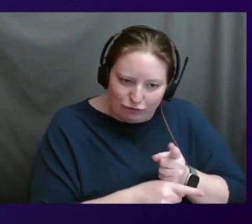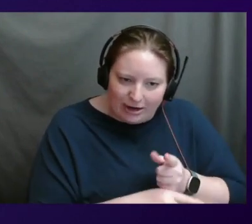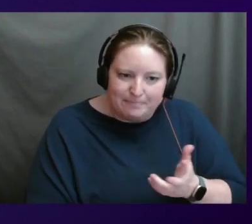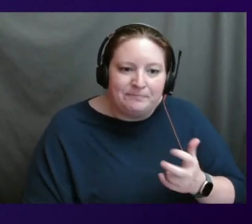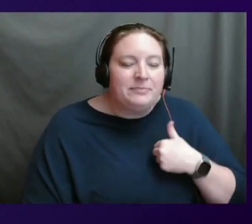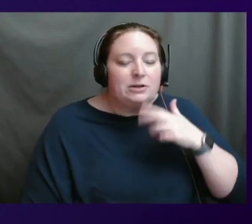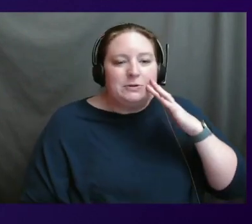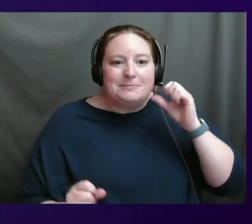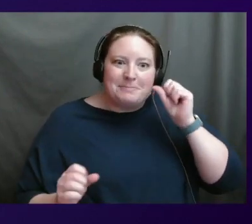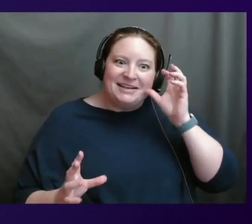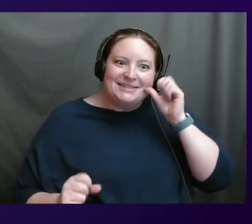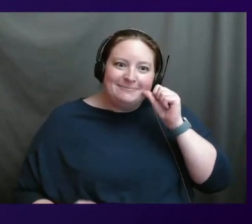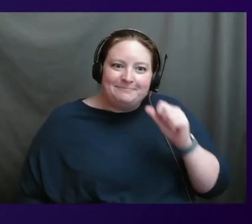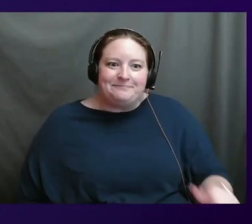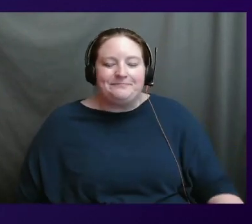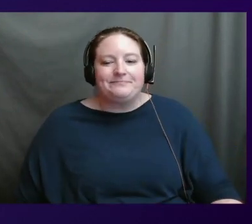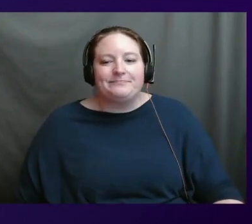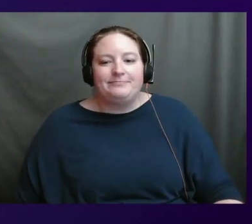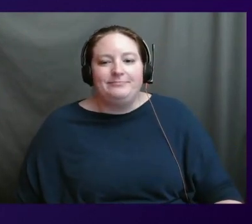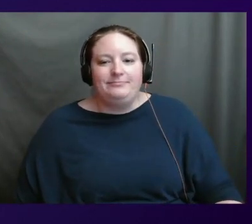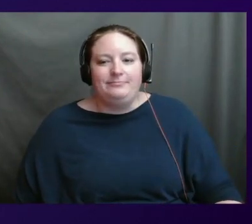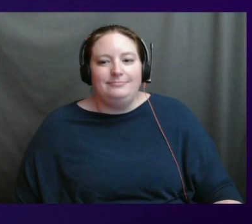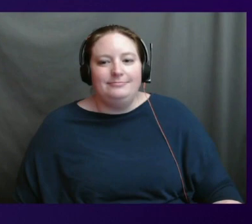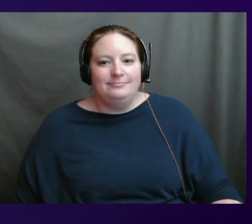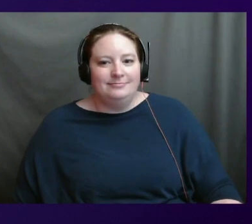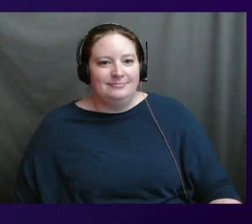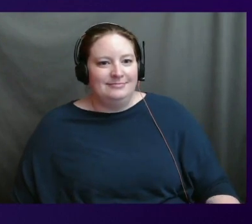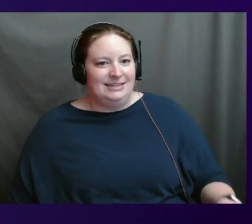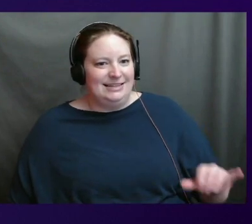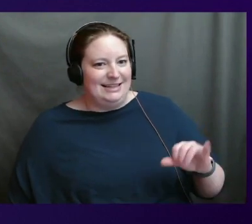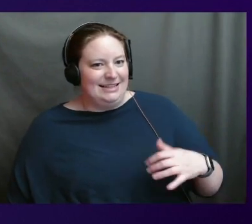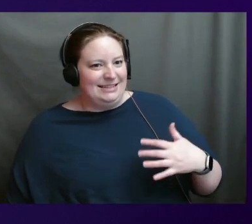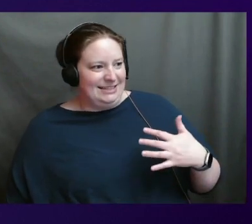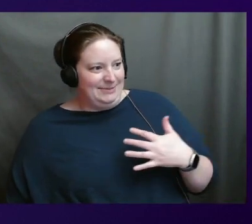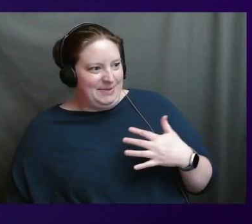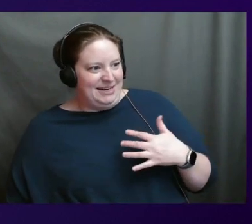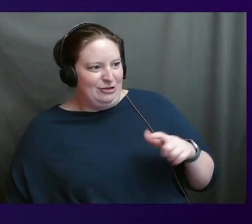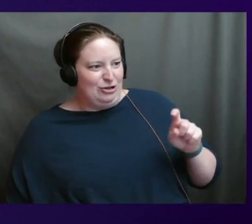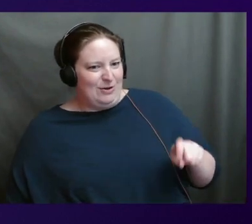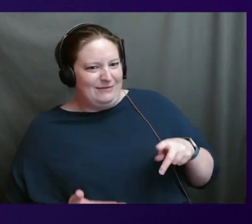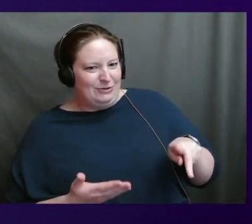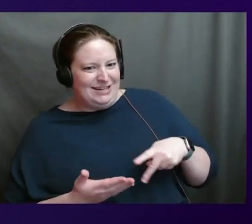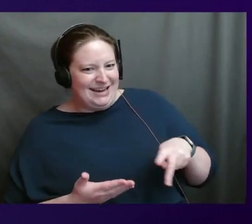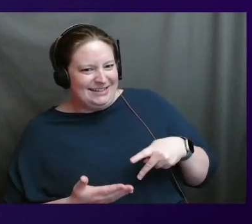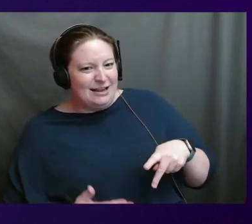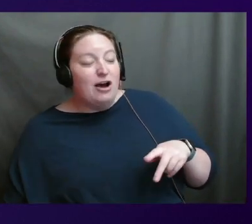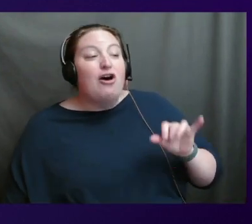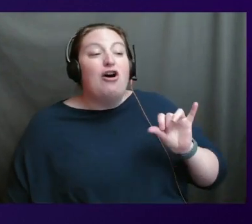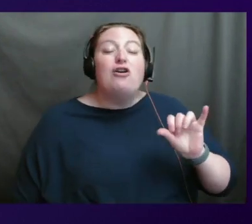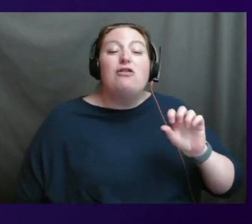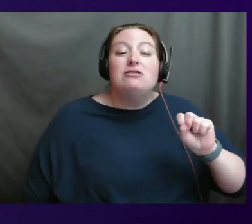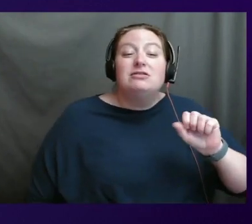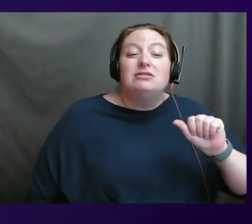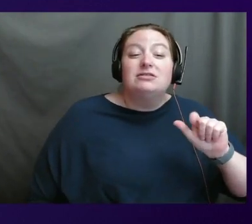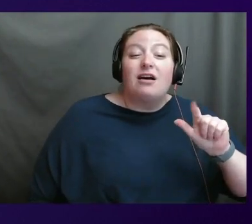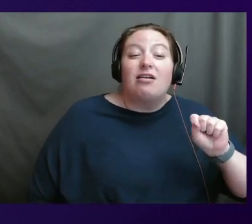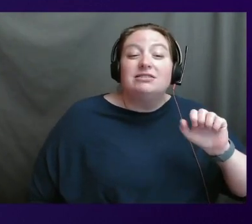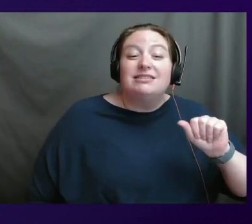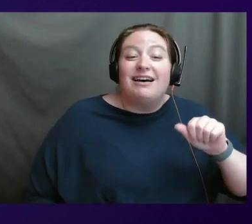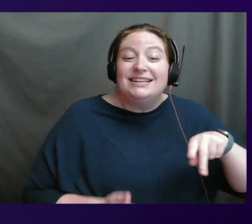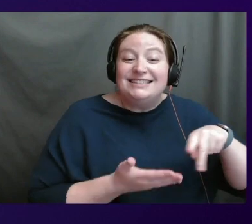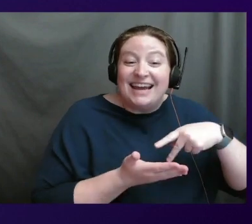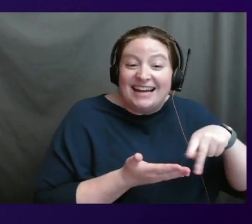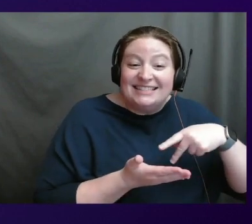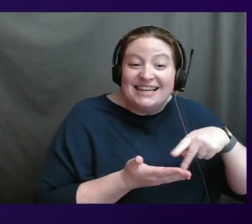Wow. Yeah, yeah. Sounds intimidating. Like, do you have Oh to wait, dance? the salsa dance. I thought you Yeah. were like I thought you were saying there's a bunch of salsa in the There's back. just a Like, bunch